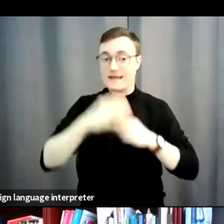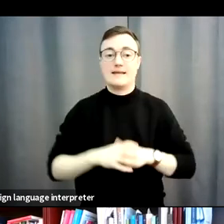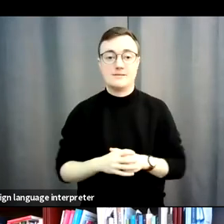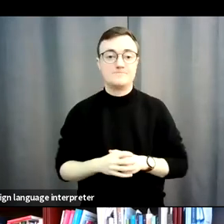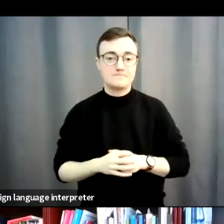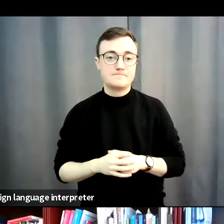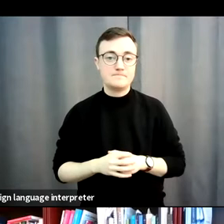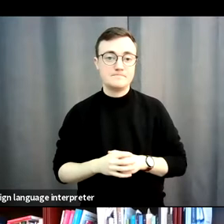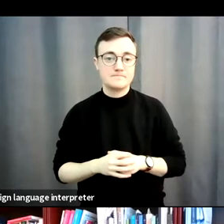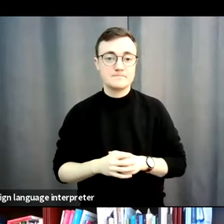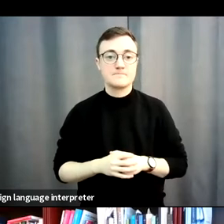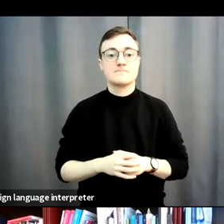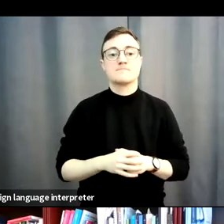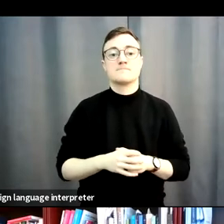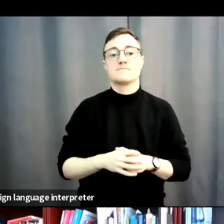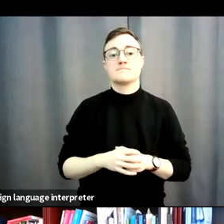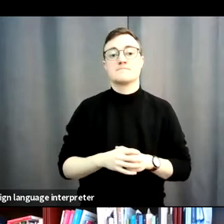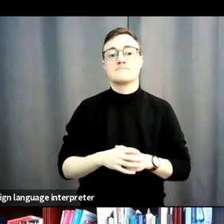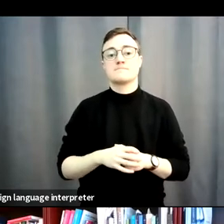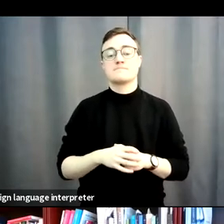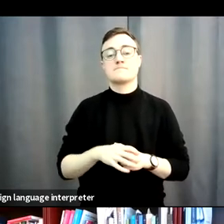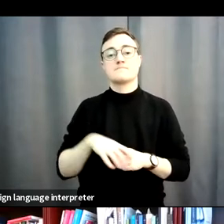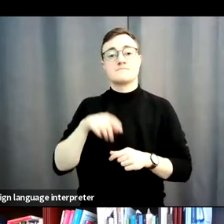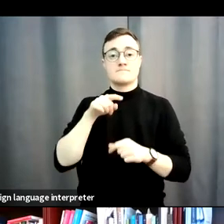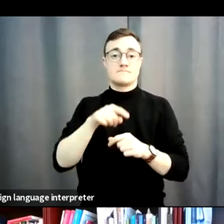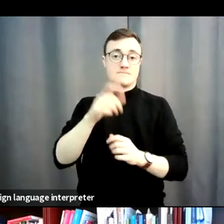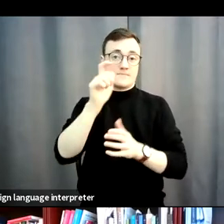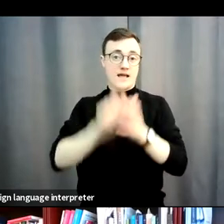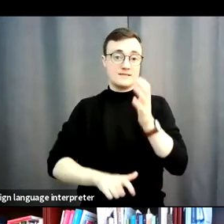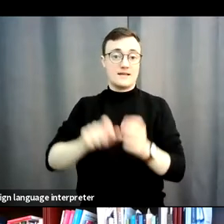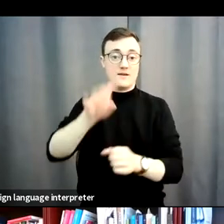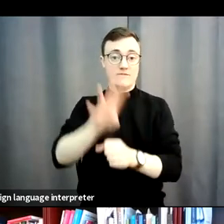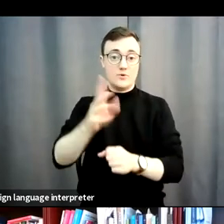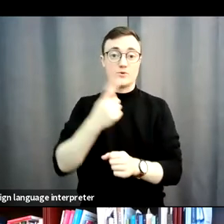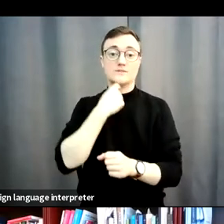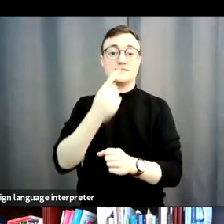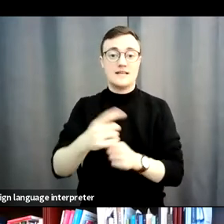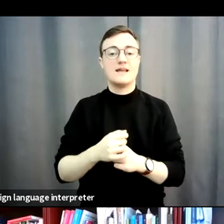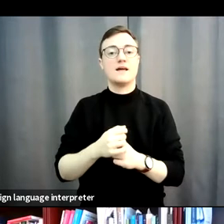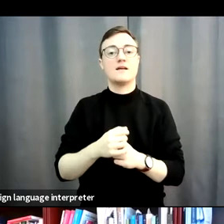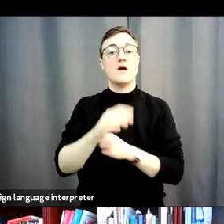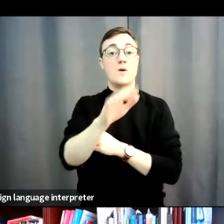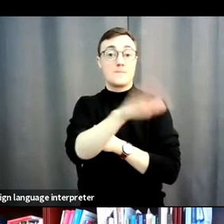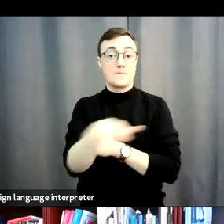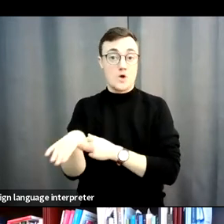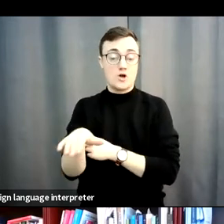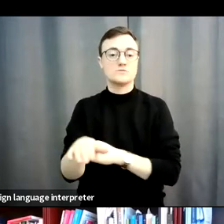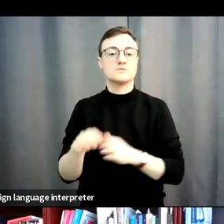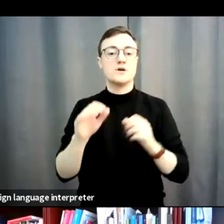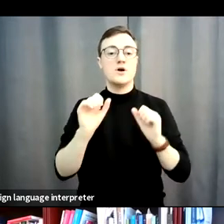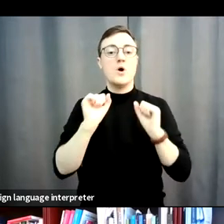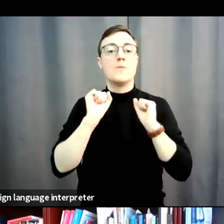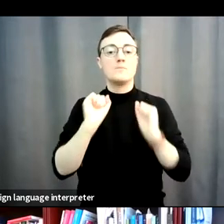CRPD committee says, guaranteeing the right of children to participate in their education must be applied equally to children